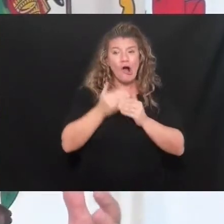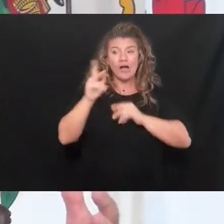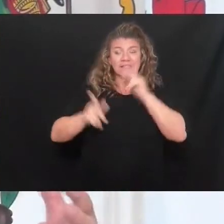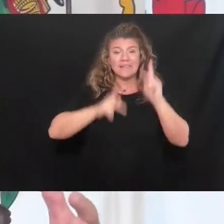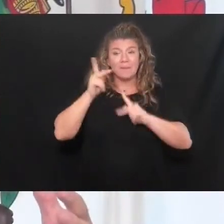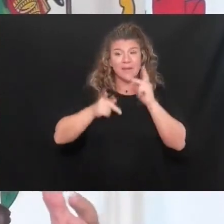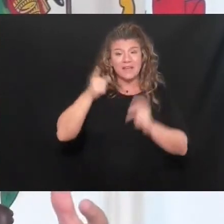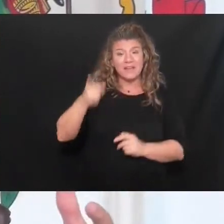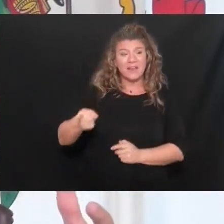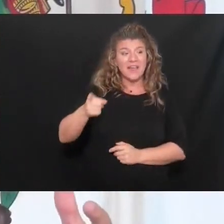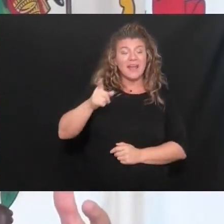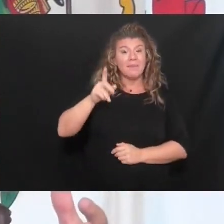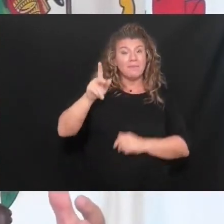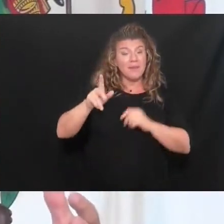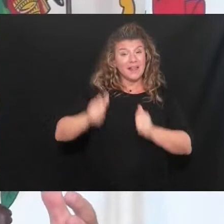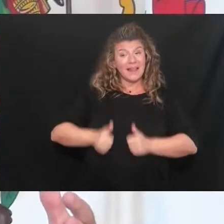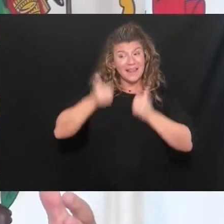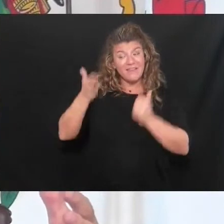or Afghanistis that